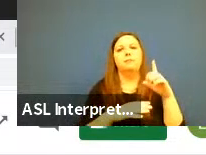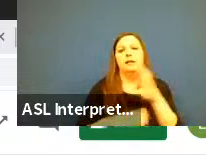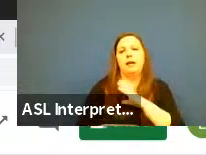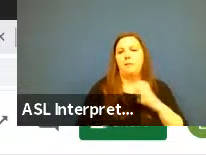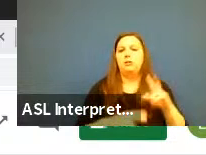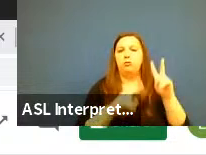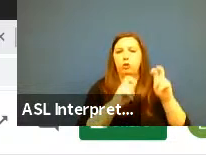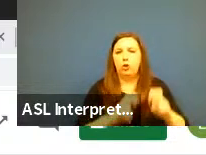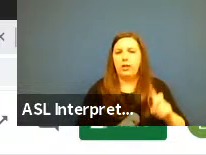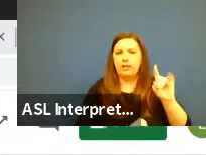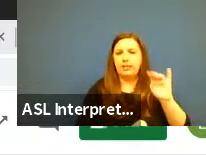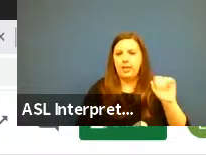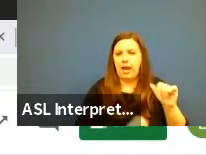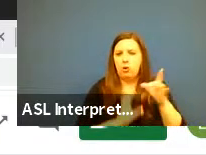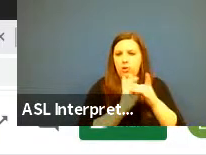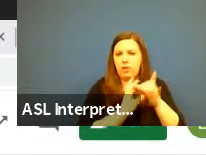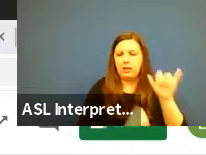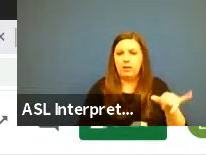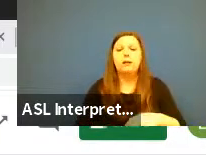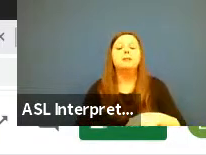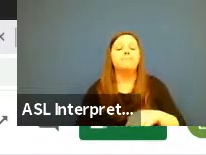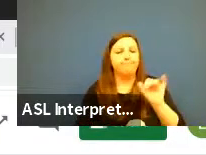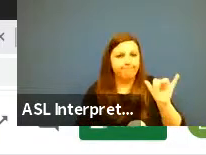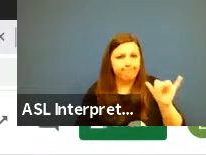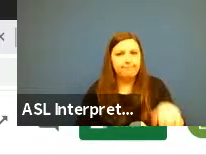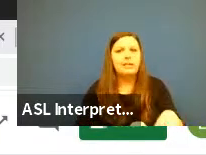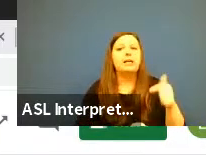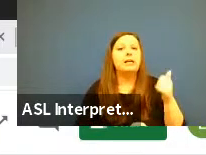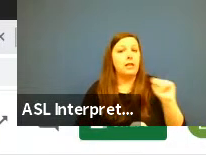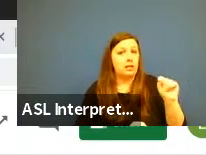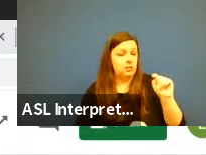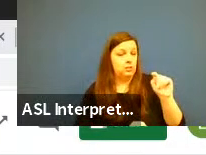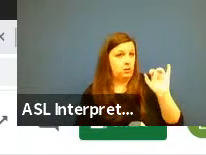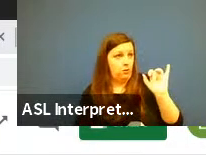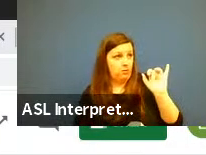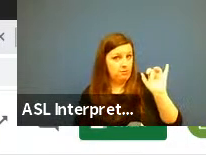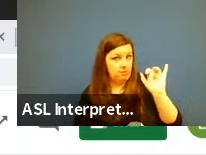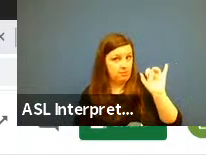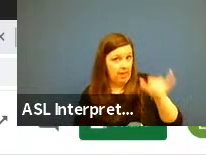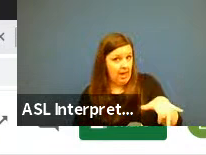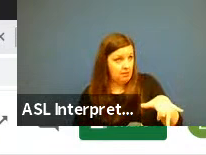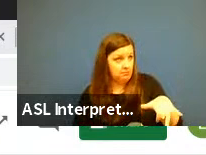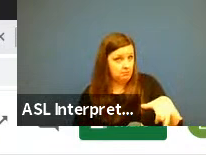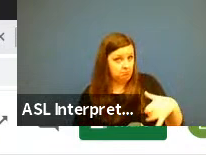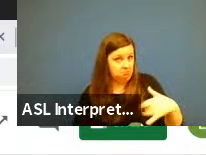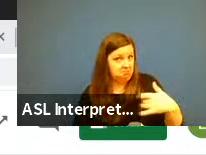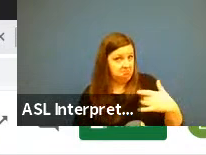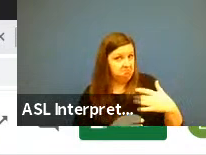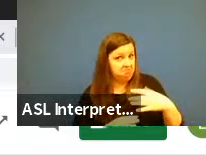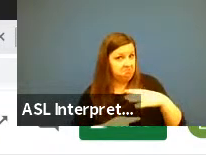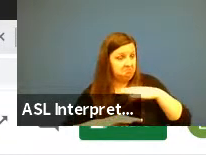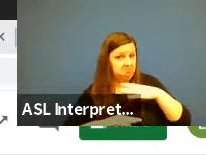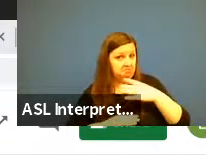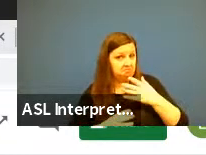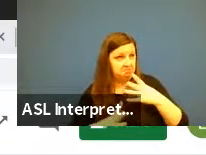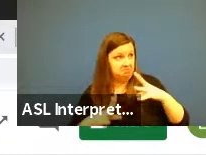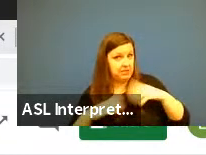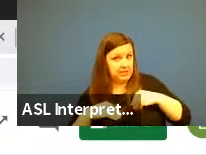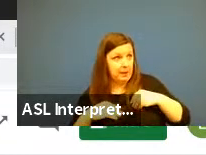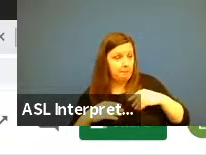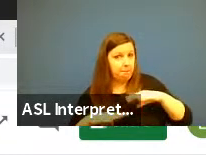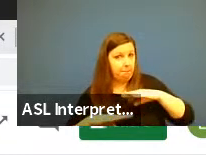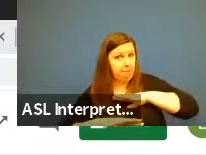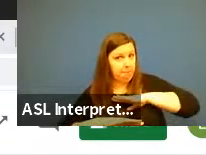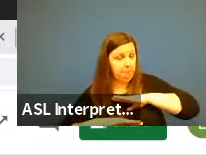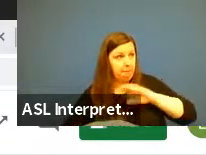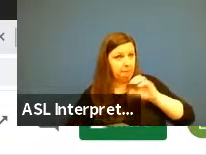And so does that sound, that's where we'll move forward with that. Is that